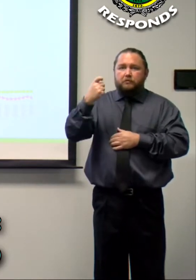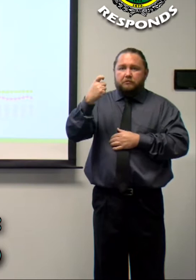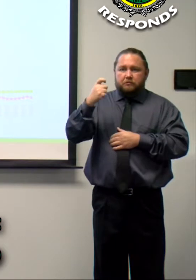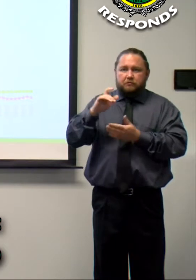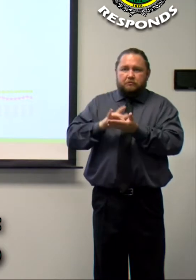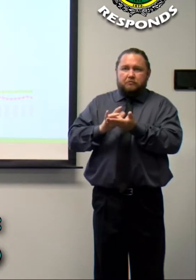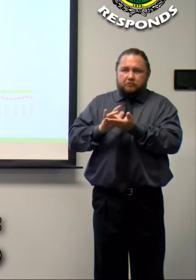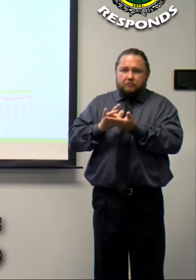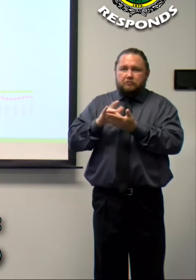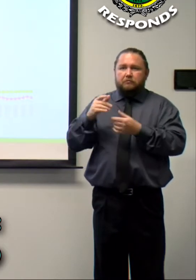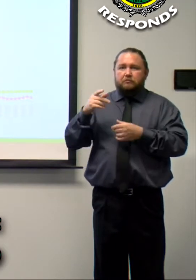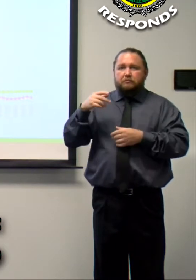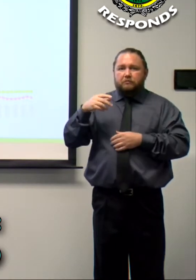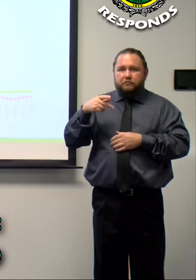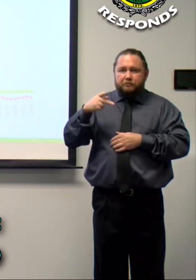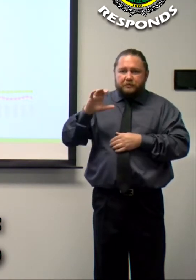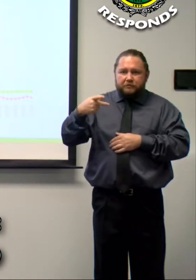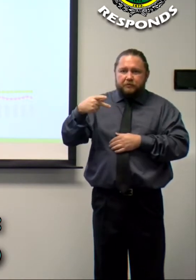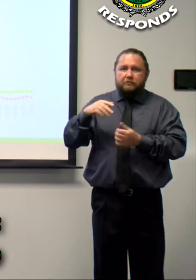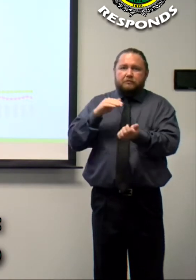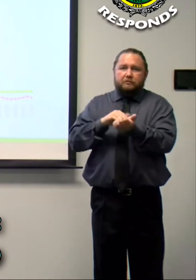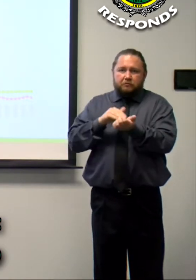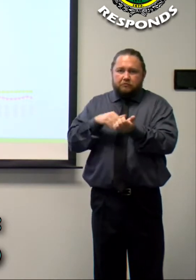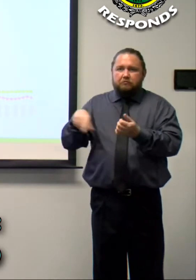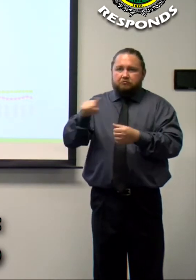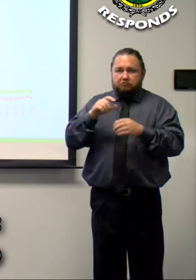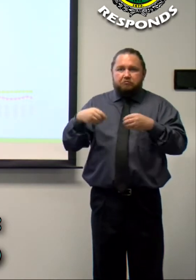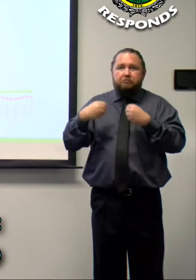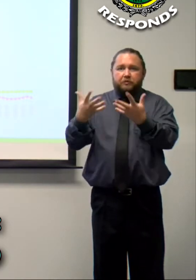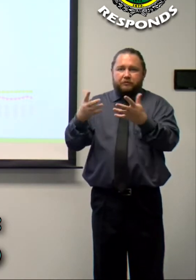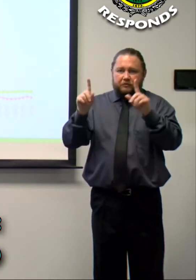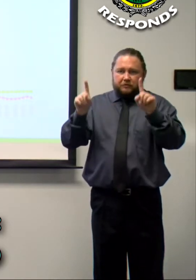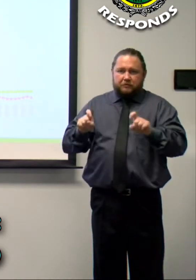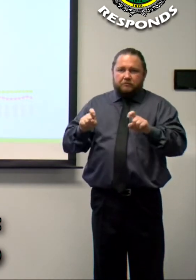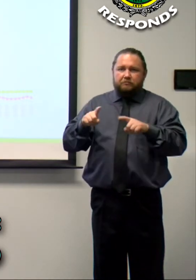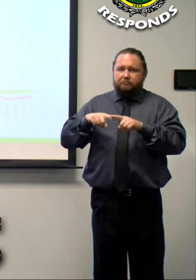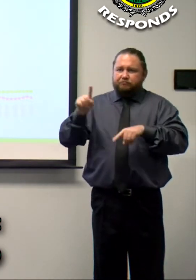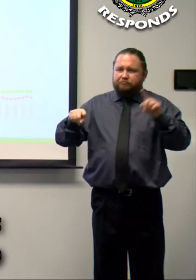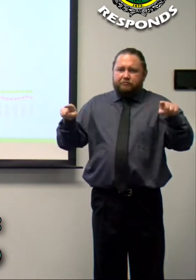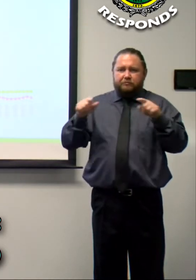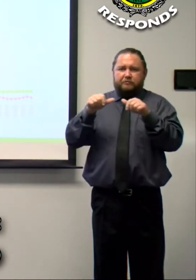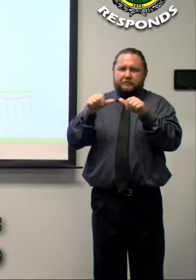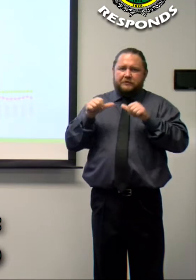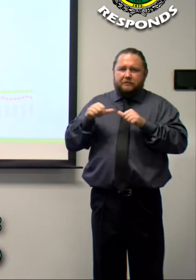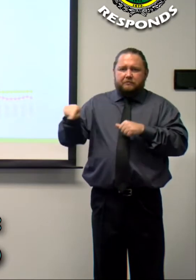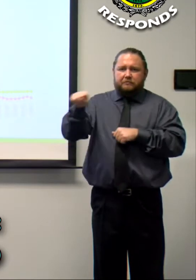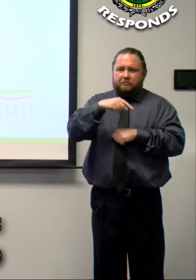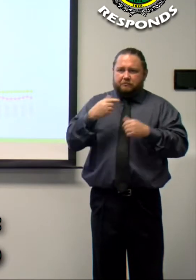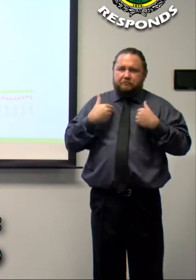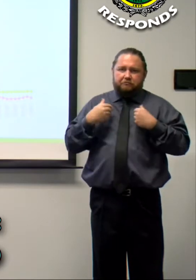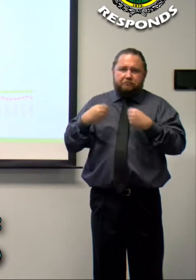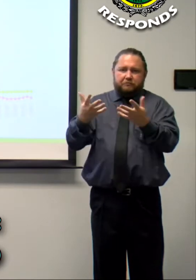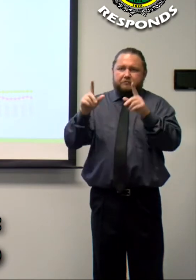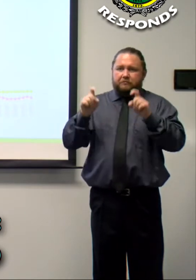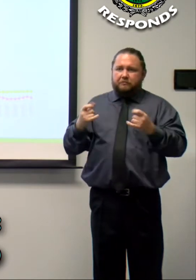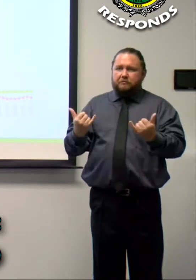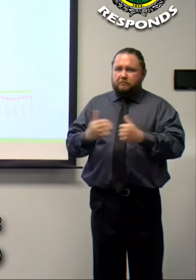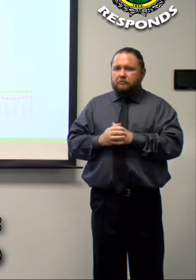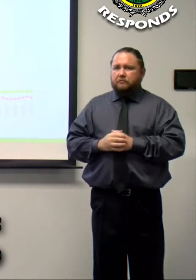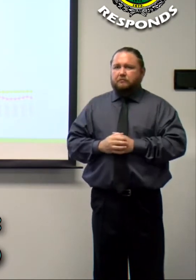now, and you can see that the number of tests started at a very low level, but is now up to 90,000 across New